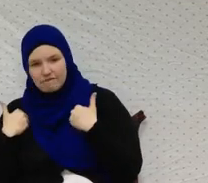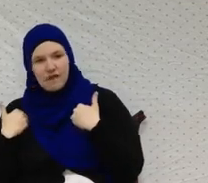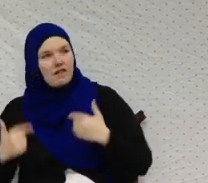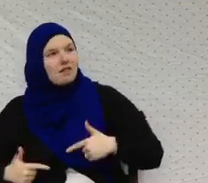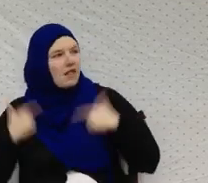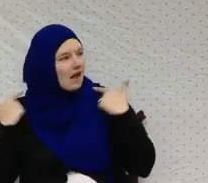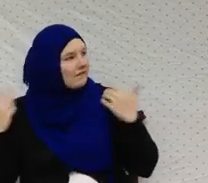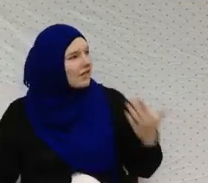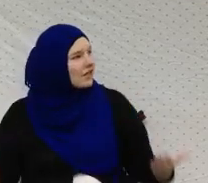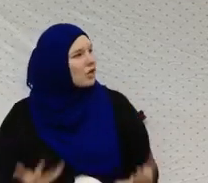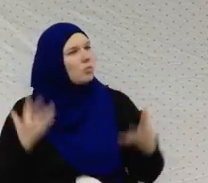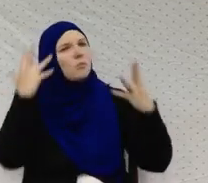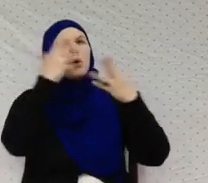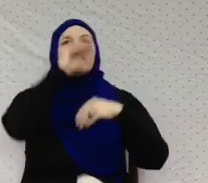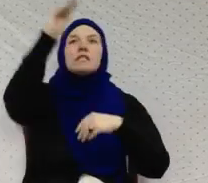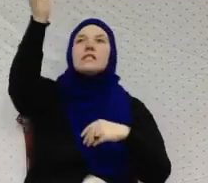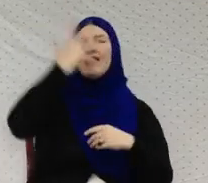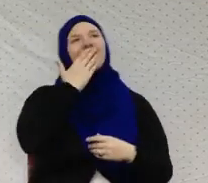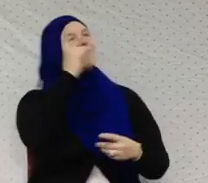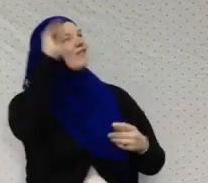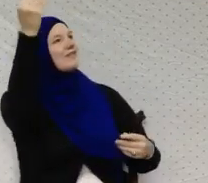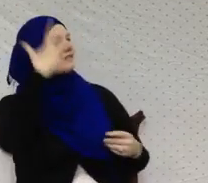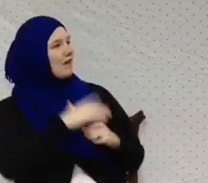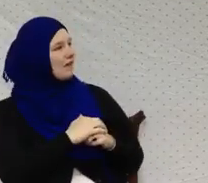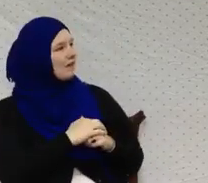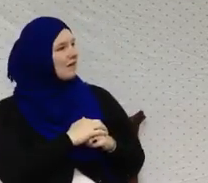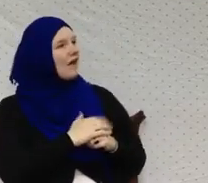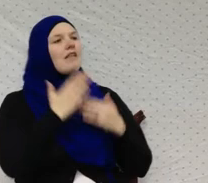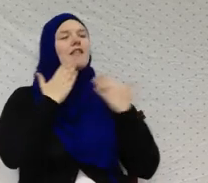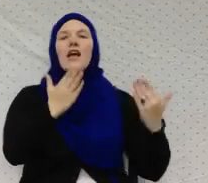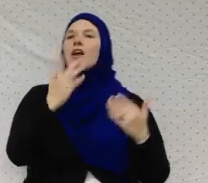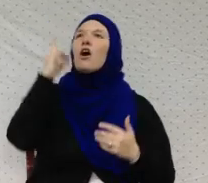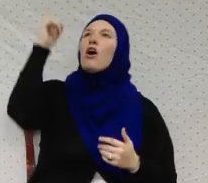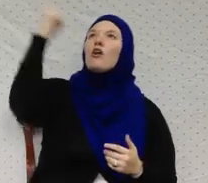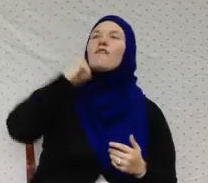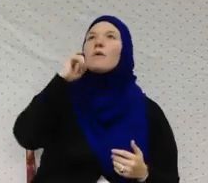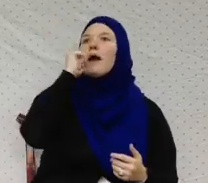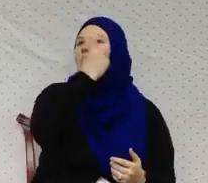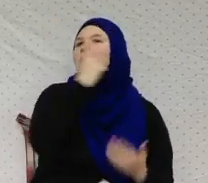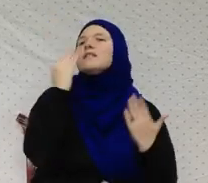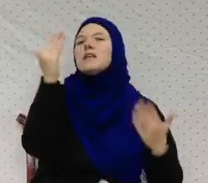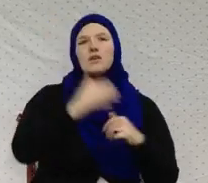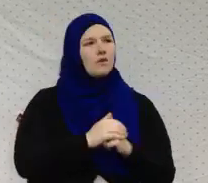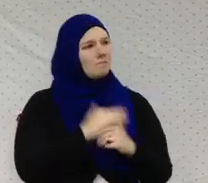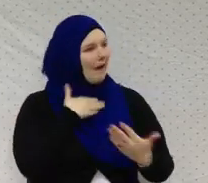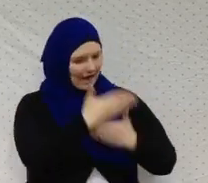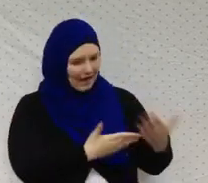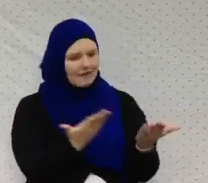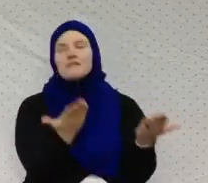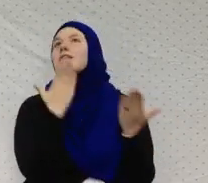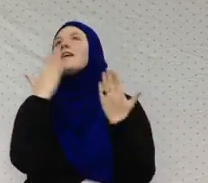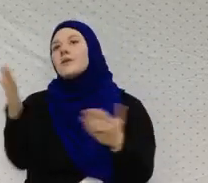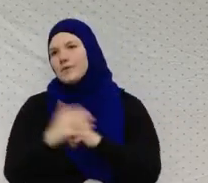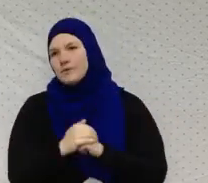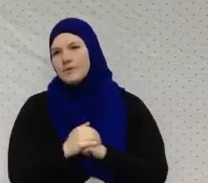for granted. And that's why we forget to thank Allah for our eyes, for our hearing,